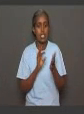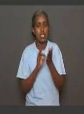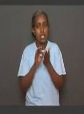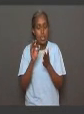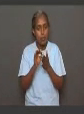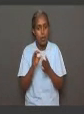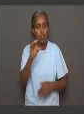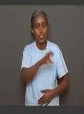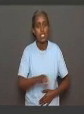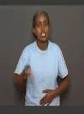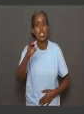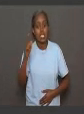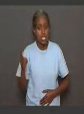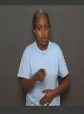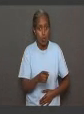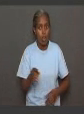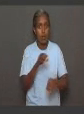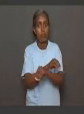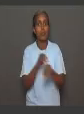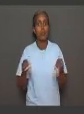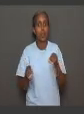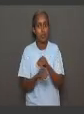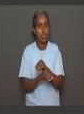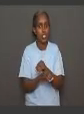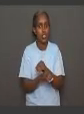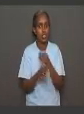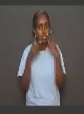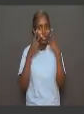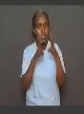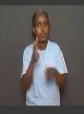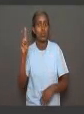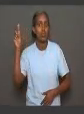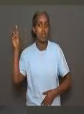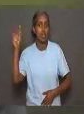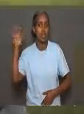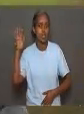of circular permutations looks like this.